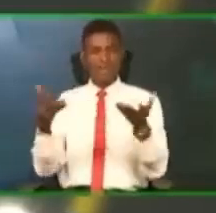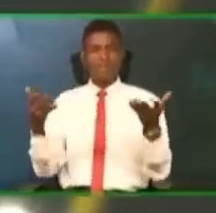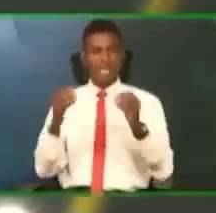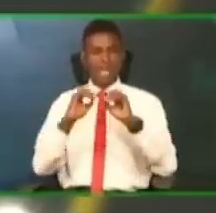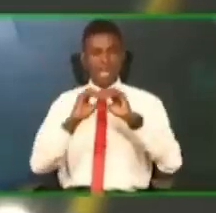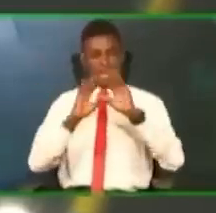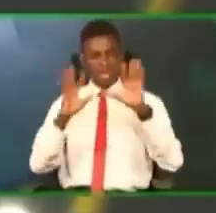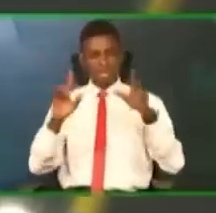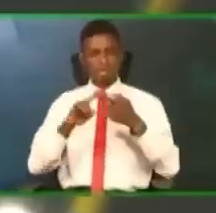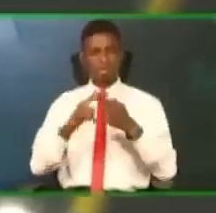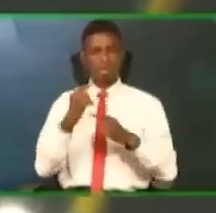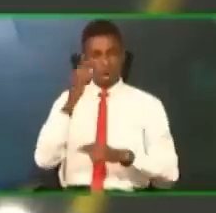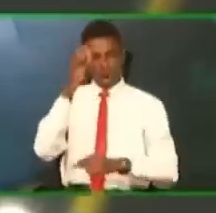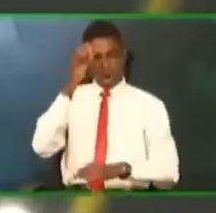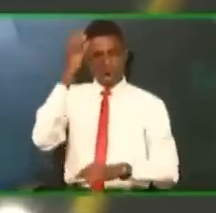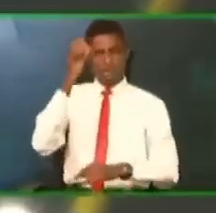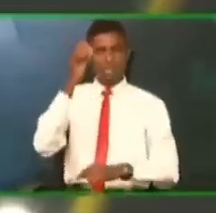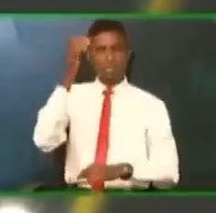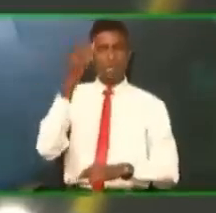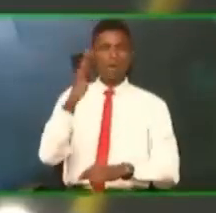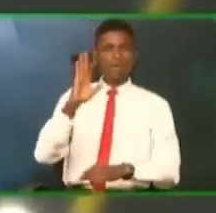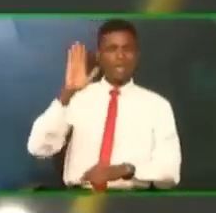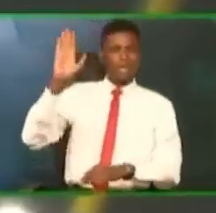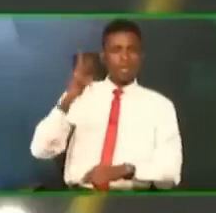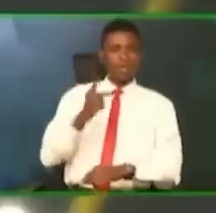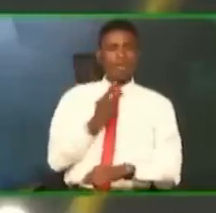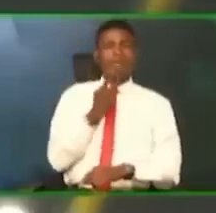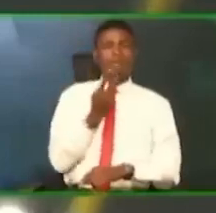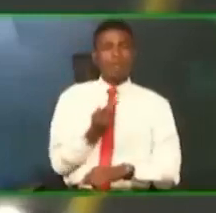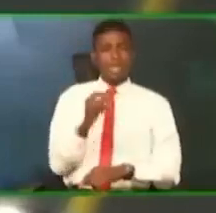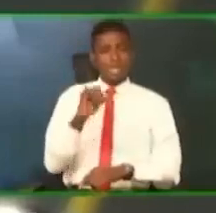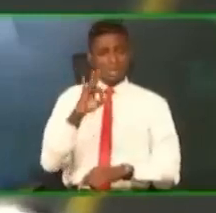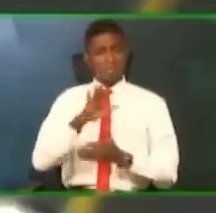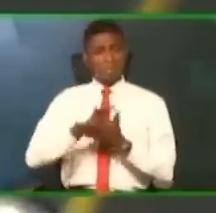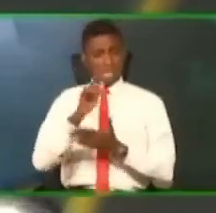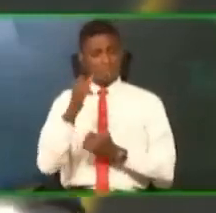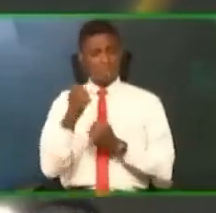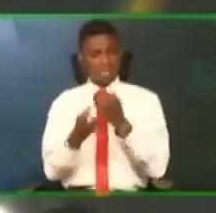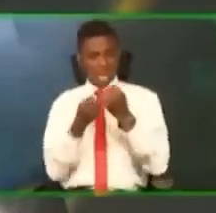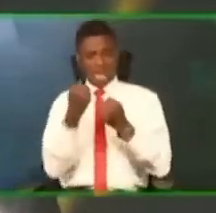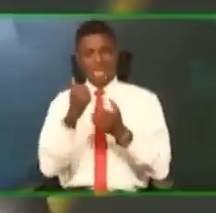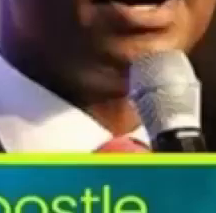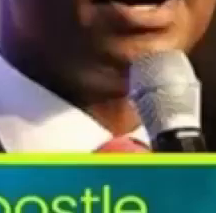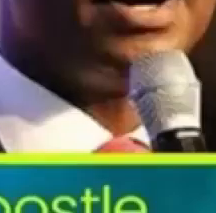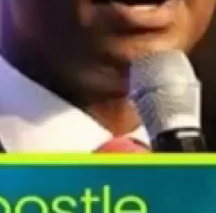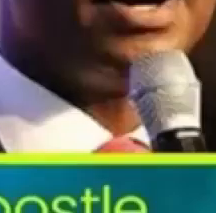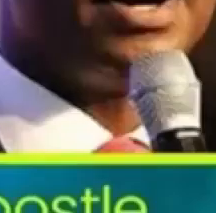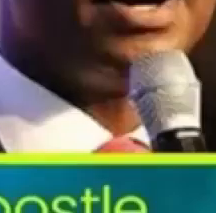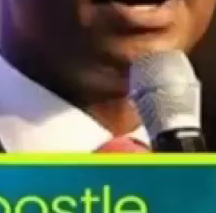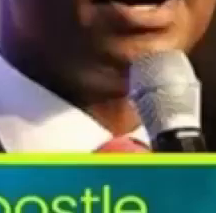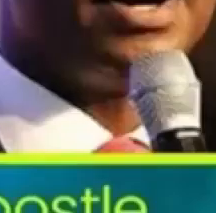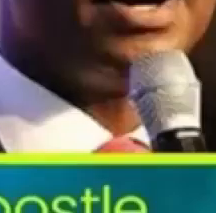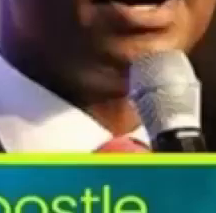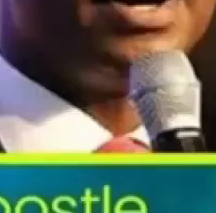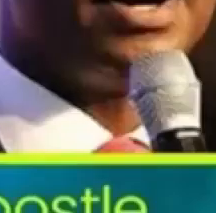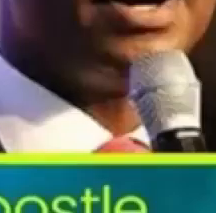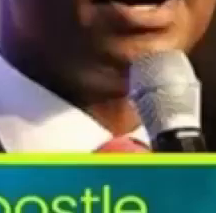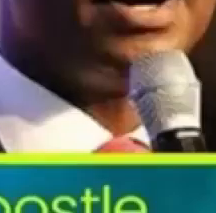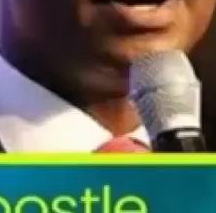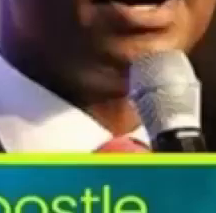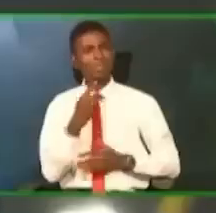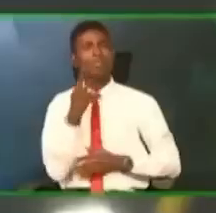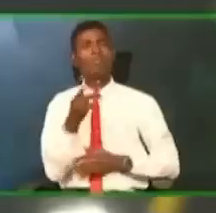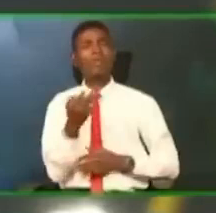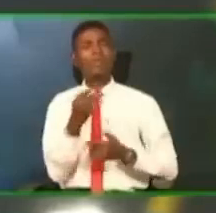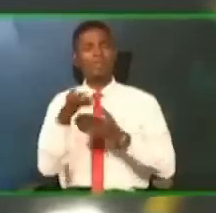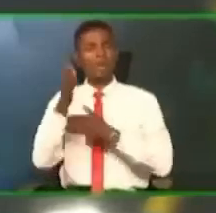concept of his voice. If you believe that, please shout a loud amen. Amen. What exactly is the voice of God? The